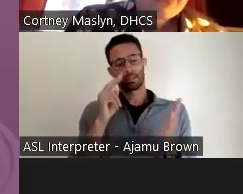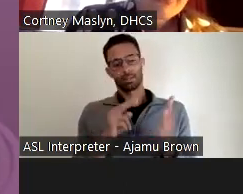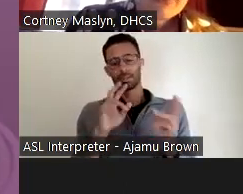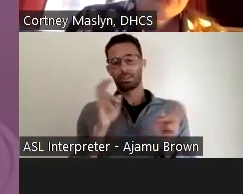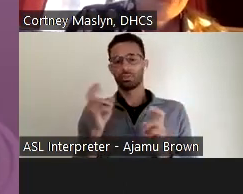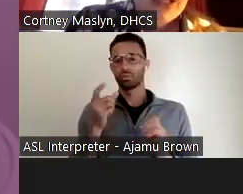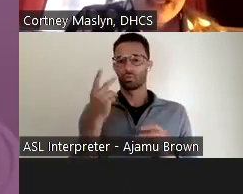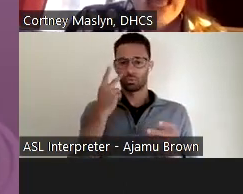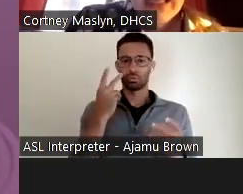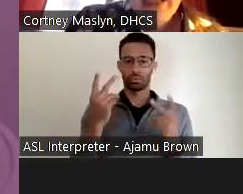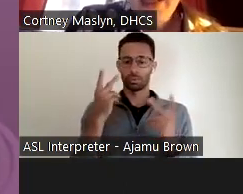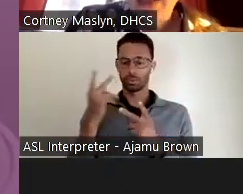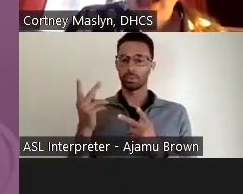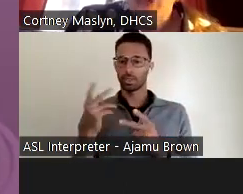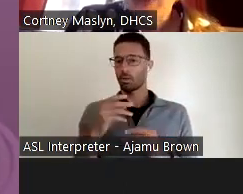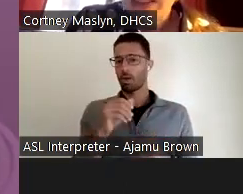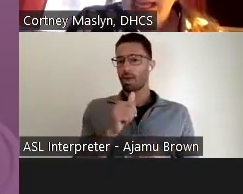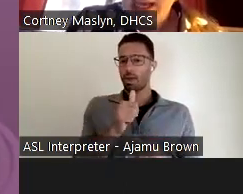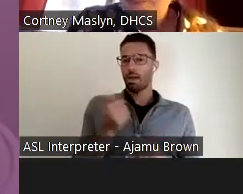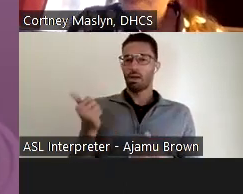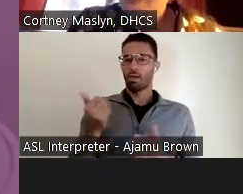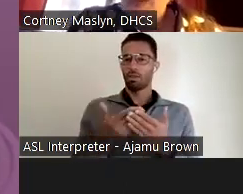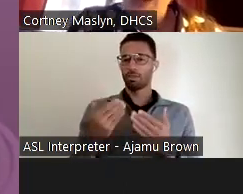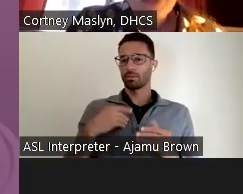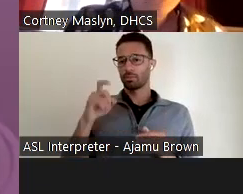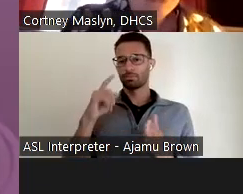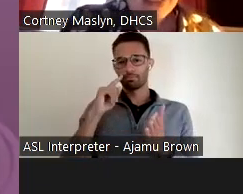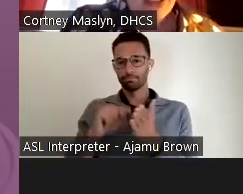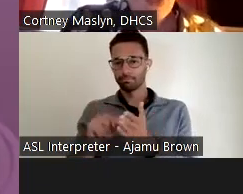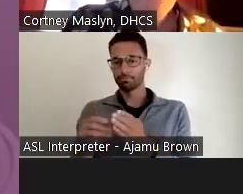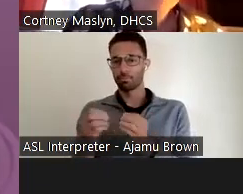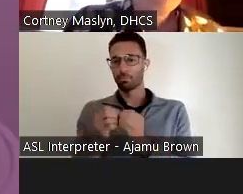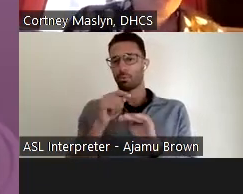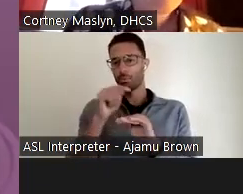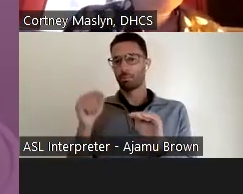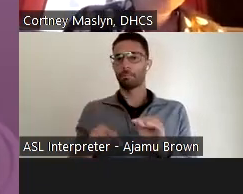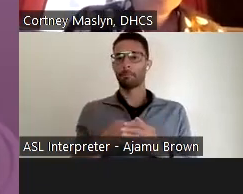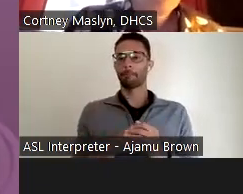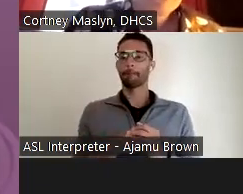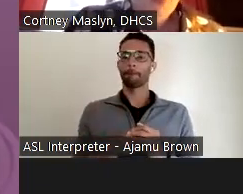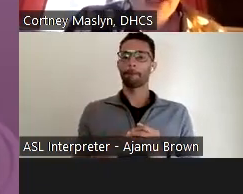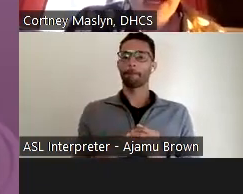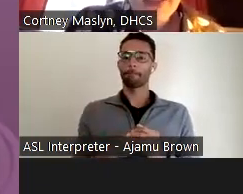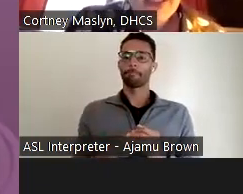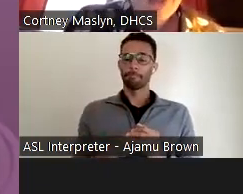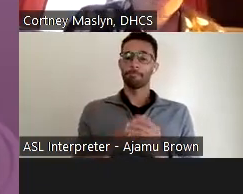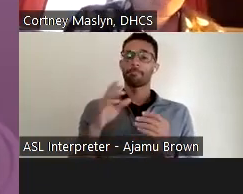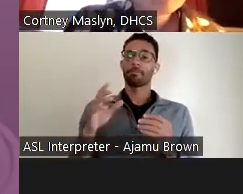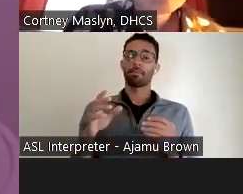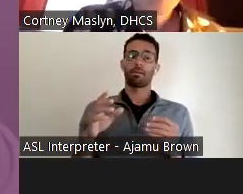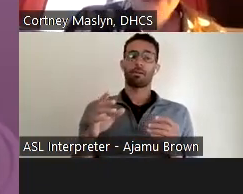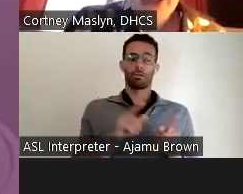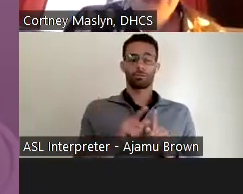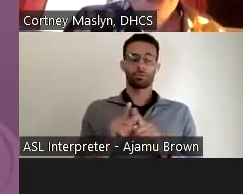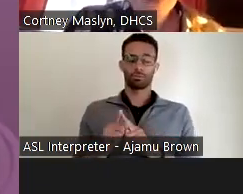or if there's any things we should be looking at in closer detail. Additionally, we're really continuing to work on